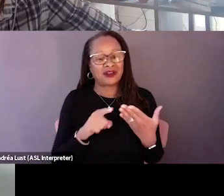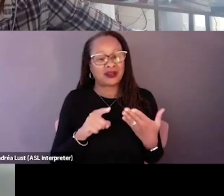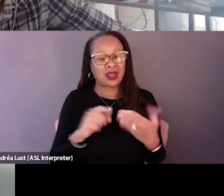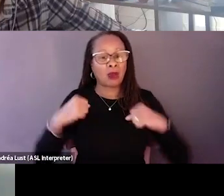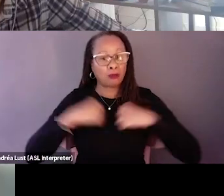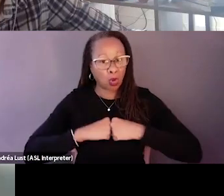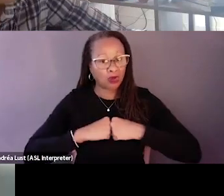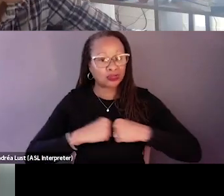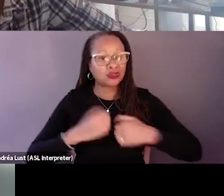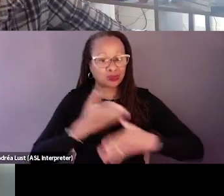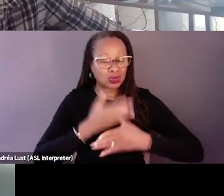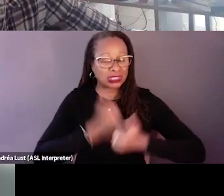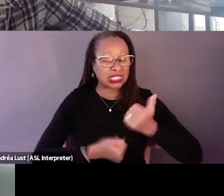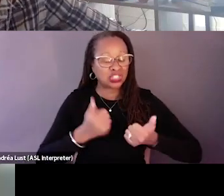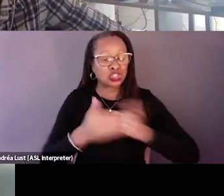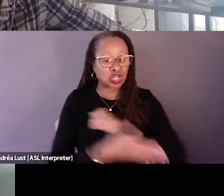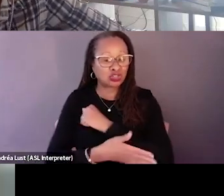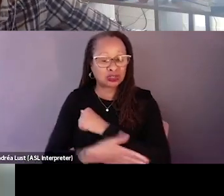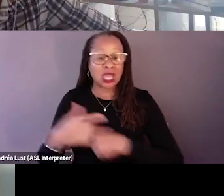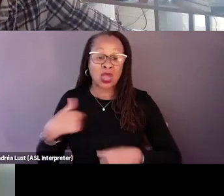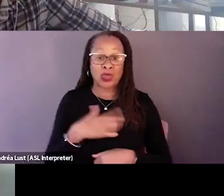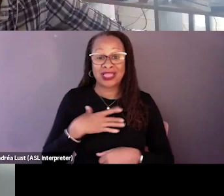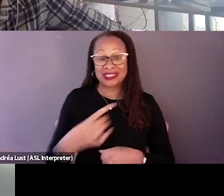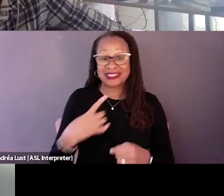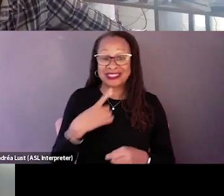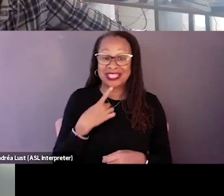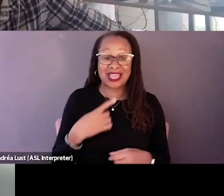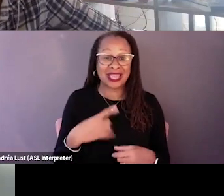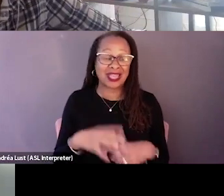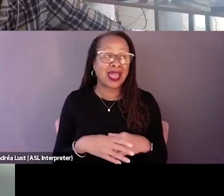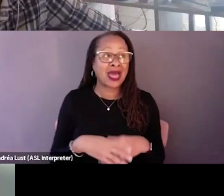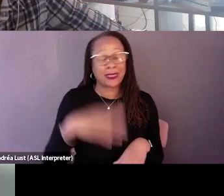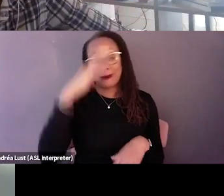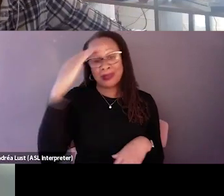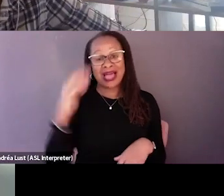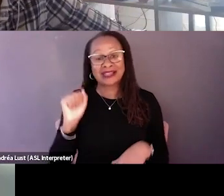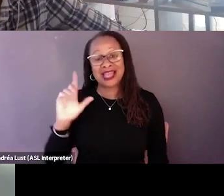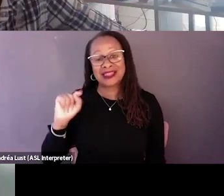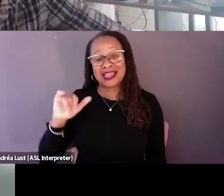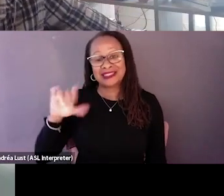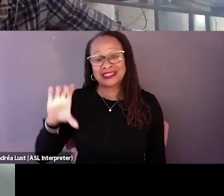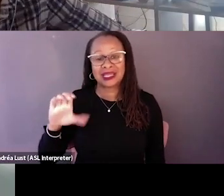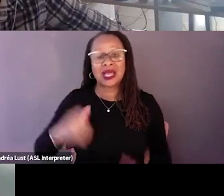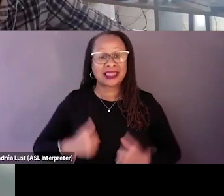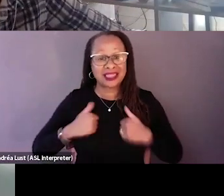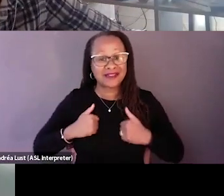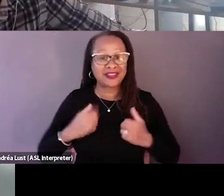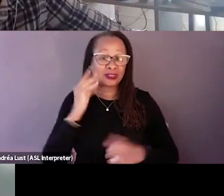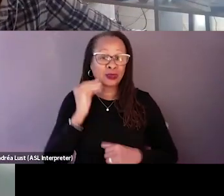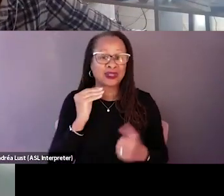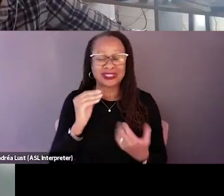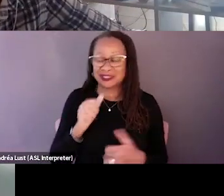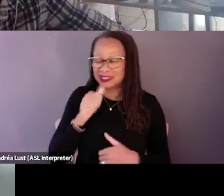borders between us. Because we like to say that the Black Atlantic lived experience defies borders. What we do here in the